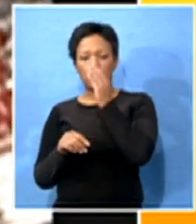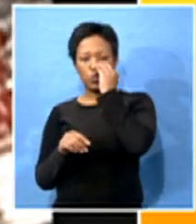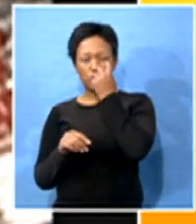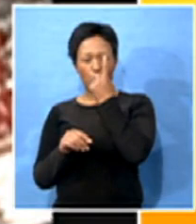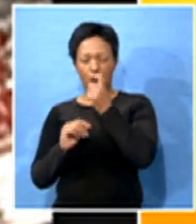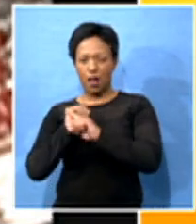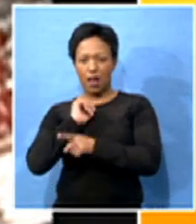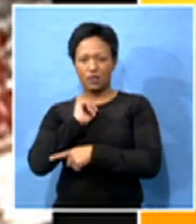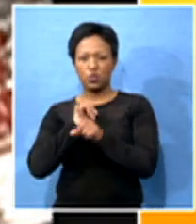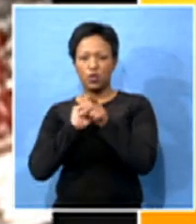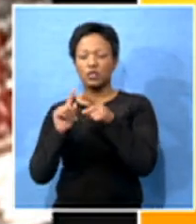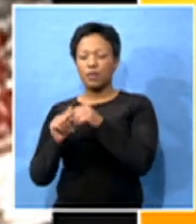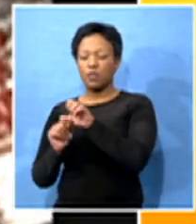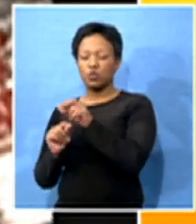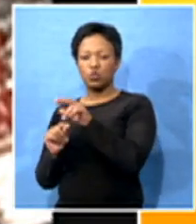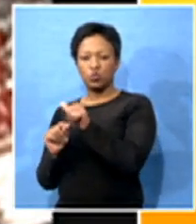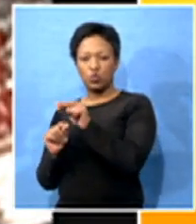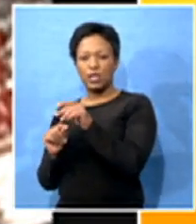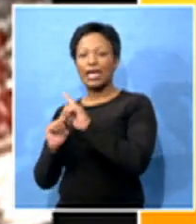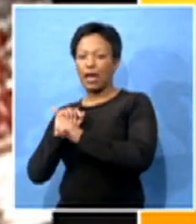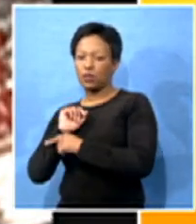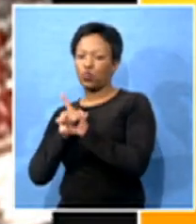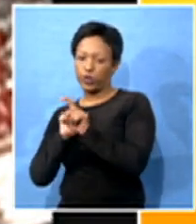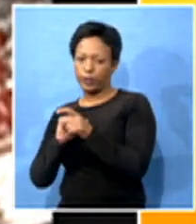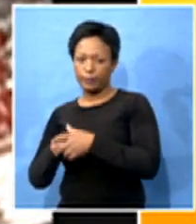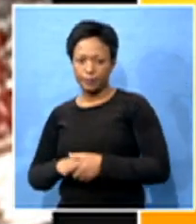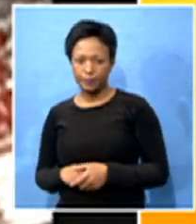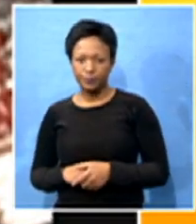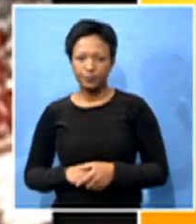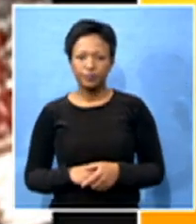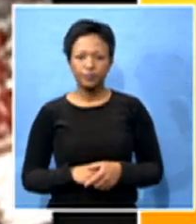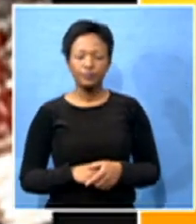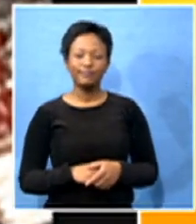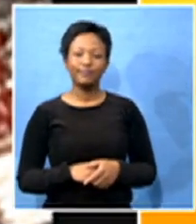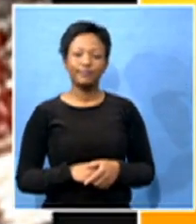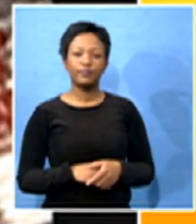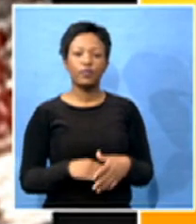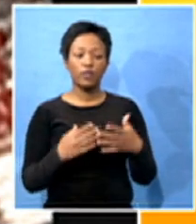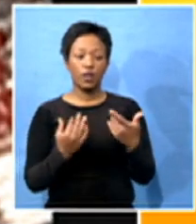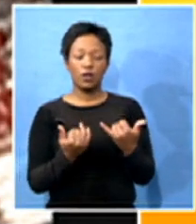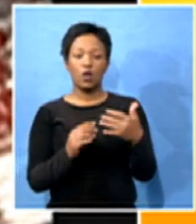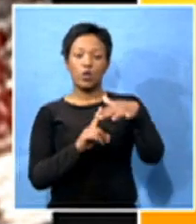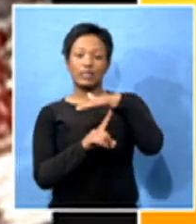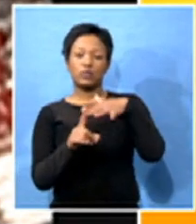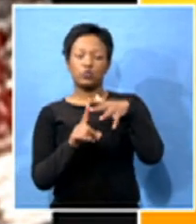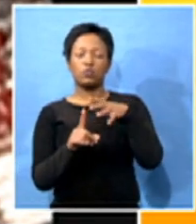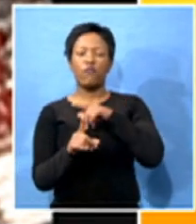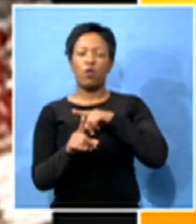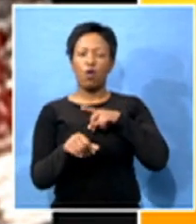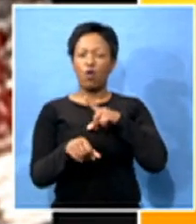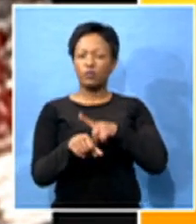last question, and then Susan one last question. It honestly does feel, and it's been a situation for a very long time,